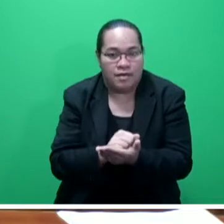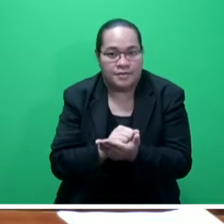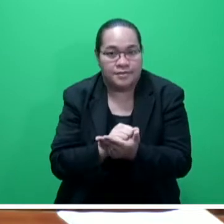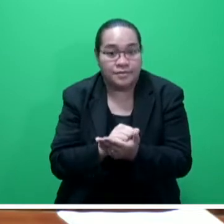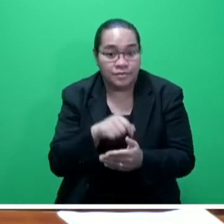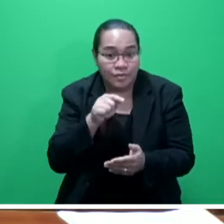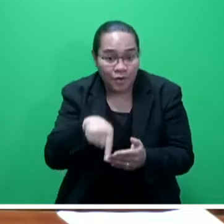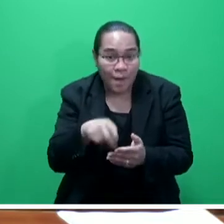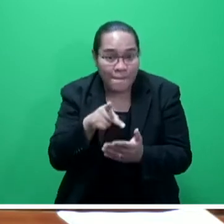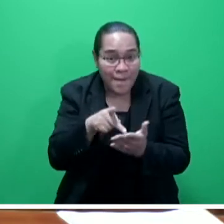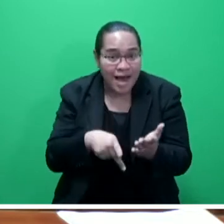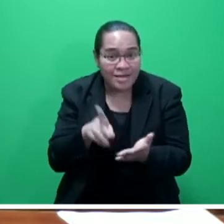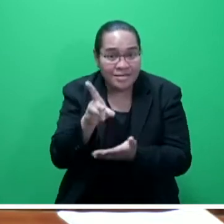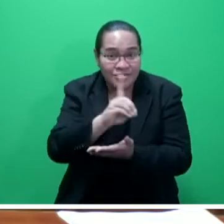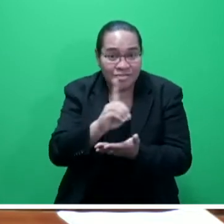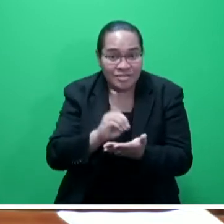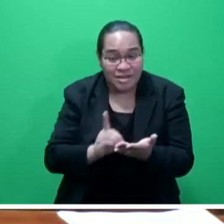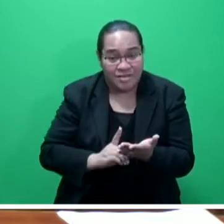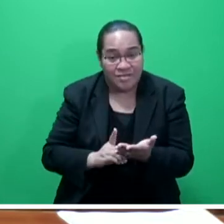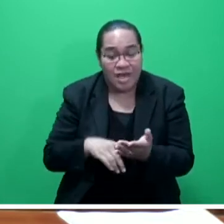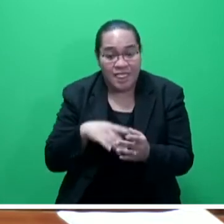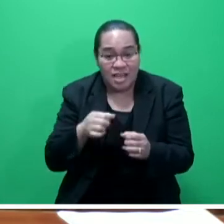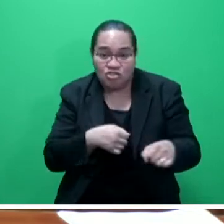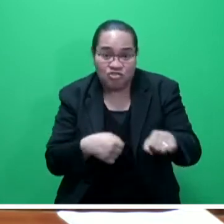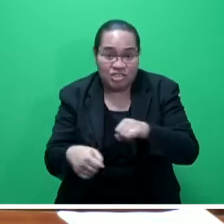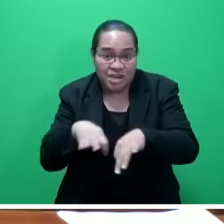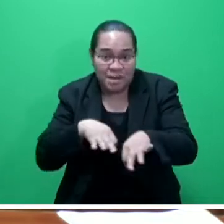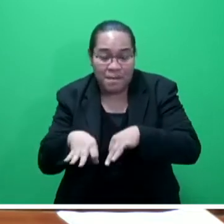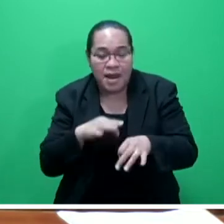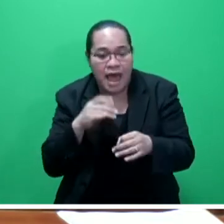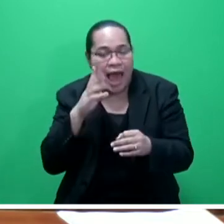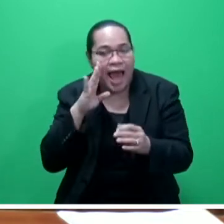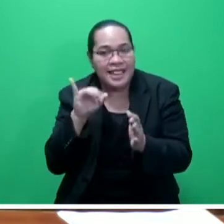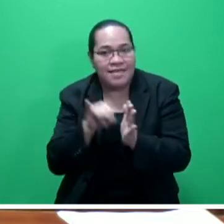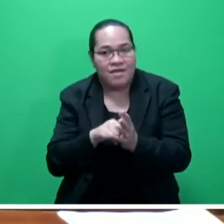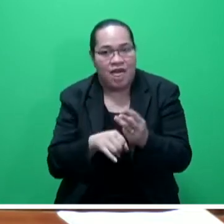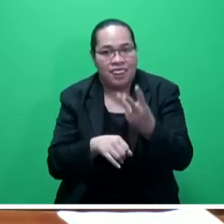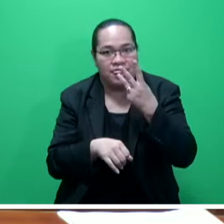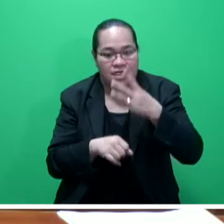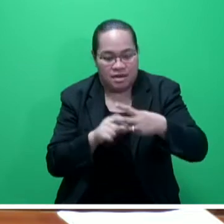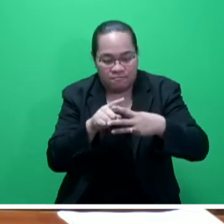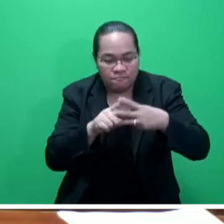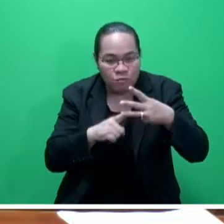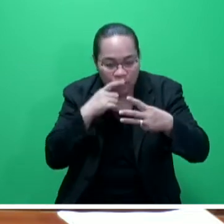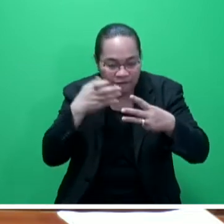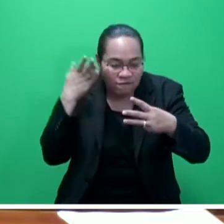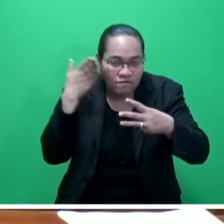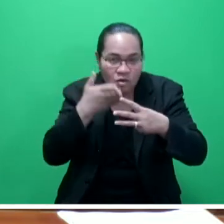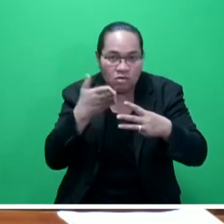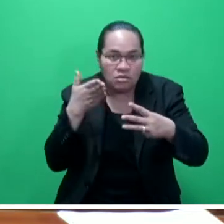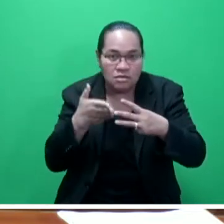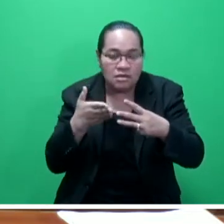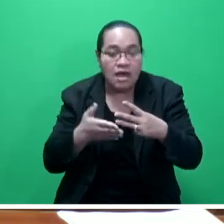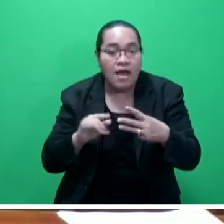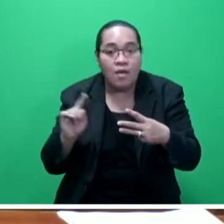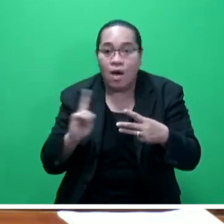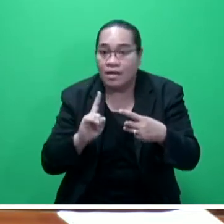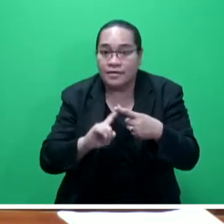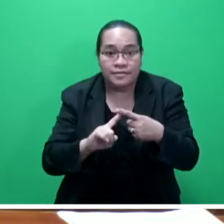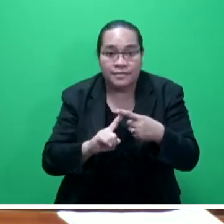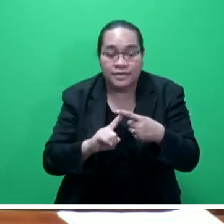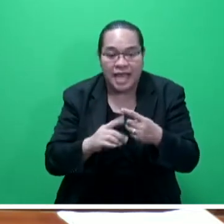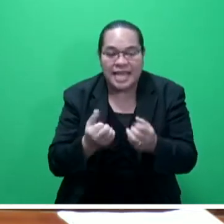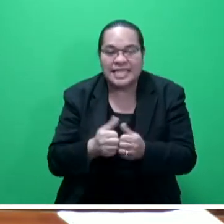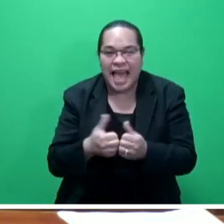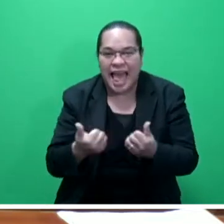draft strategic plan, it has identified 3 key areas that it needs to focus on. First of all, the area of its